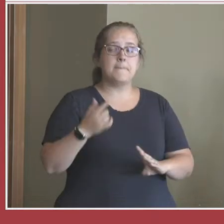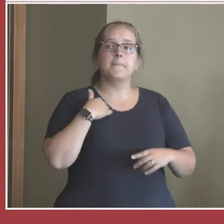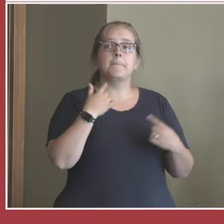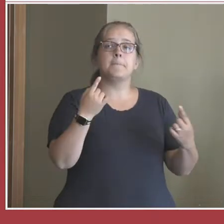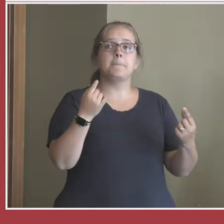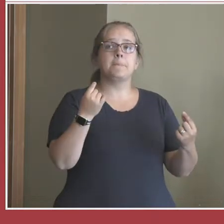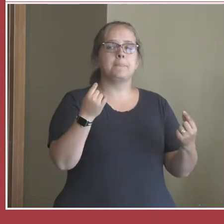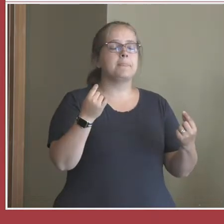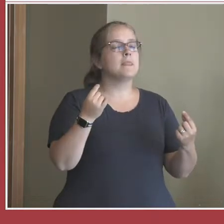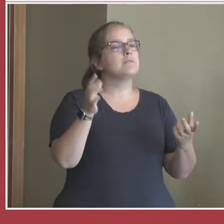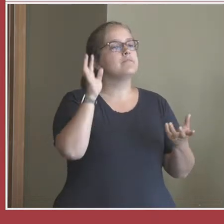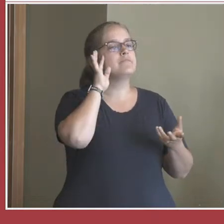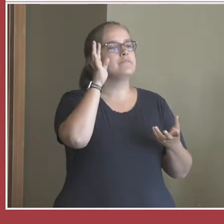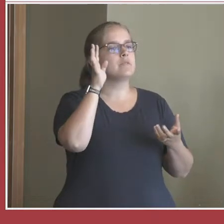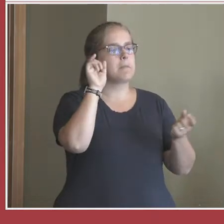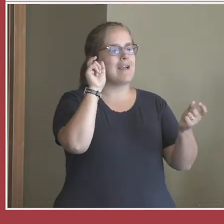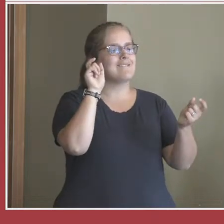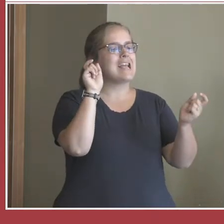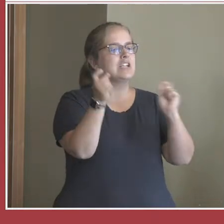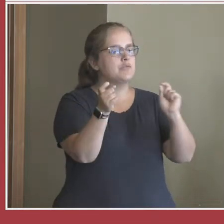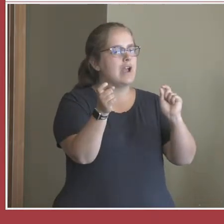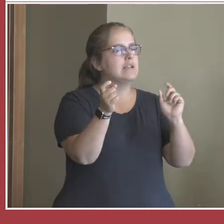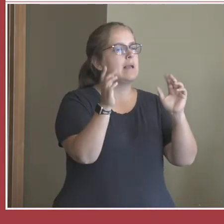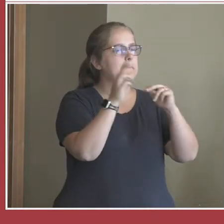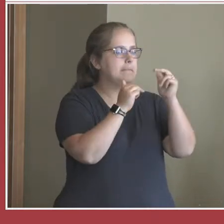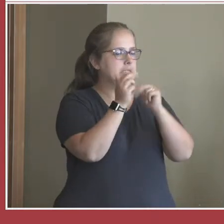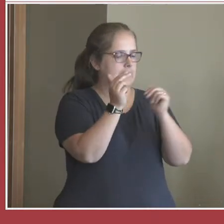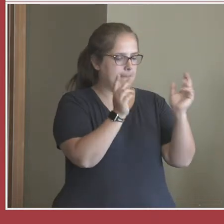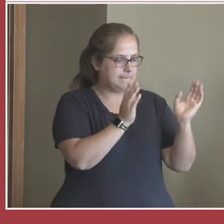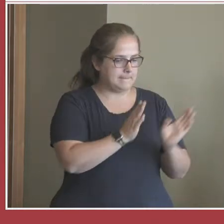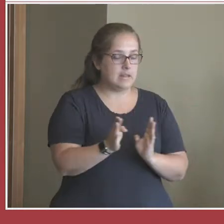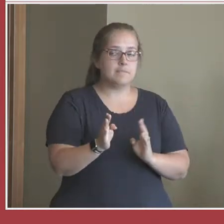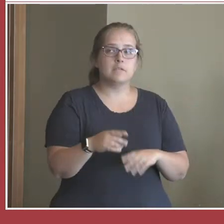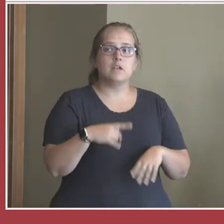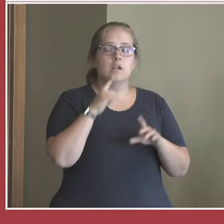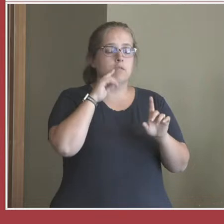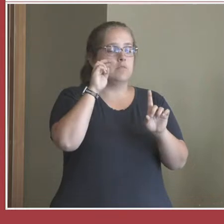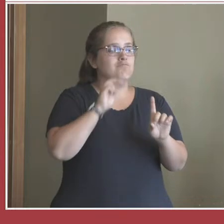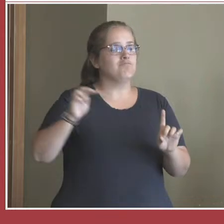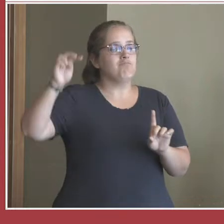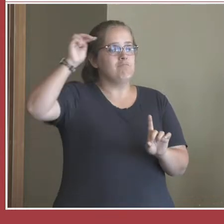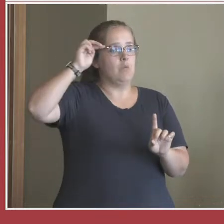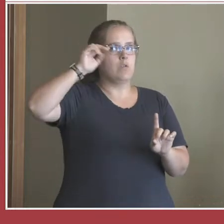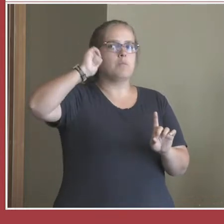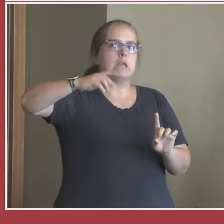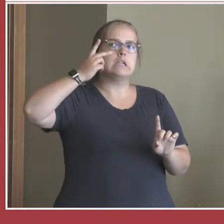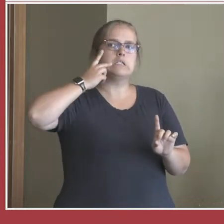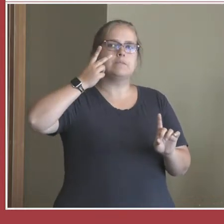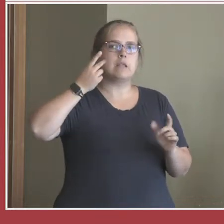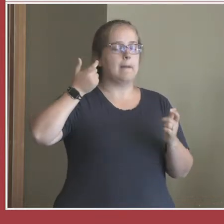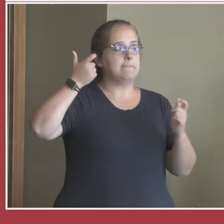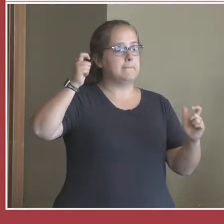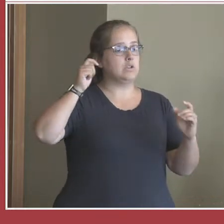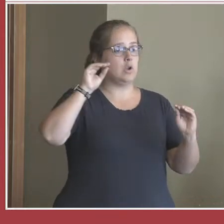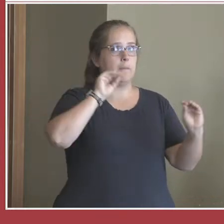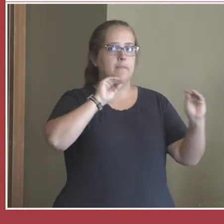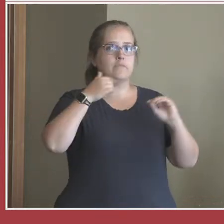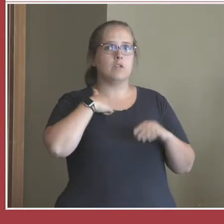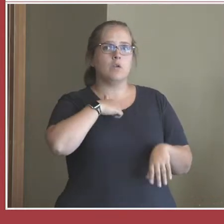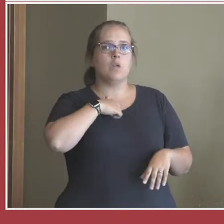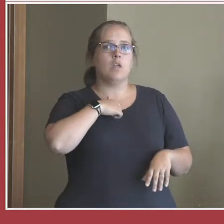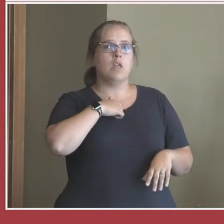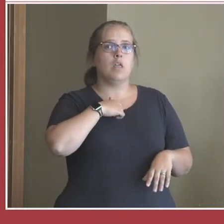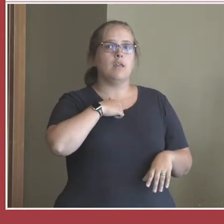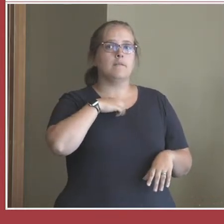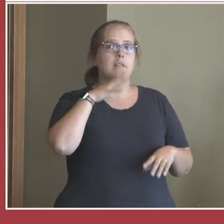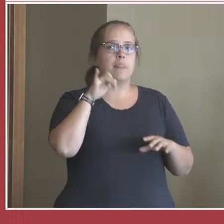ended up doing is coming up with a revised building plan. From a high level, you can see what the major move is, that we took